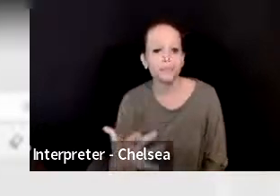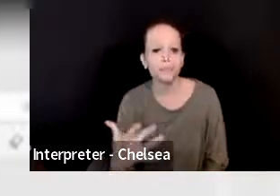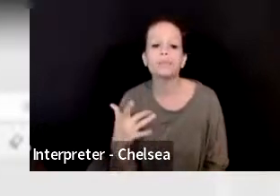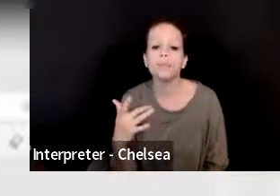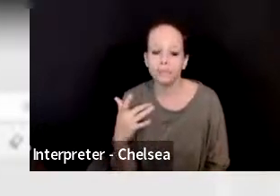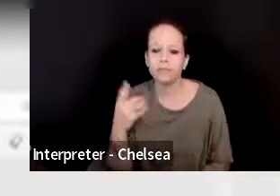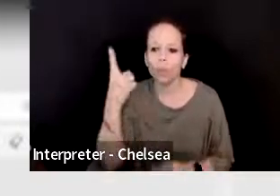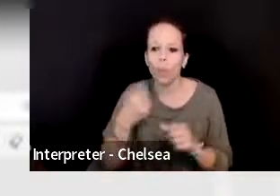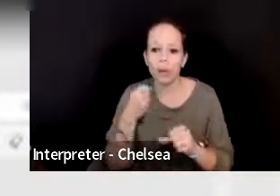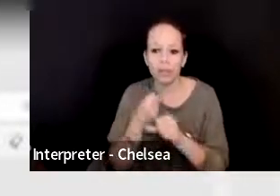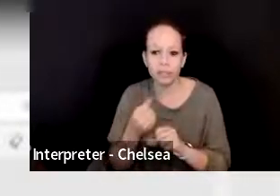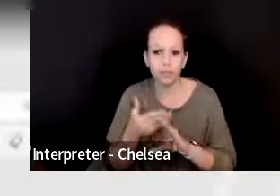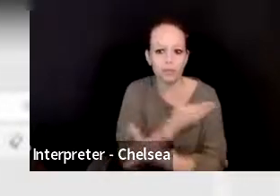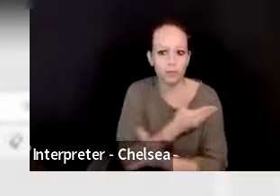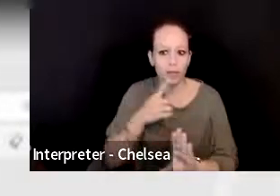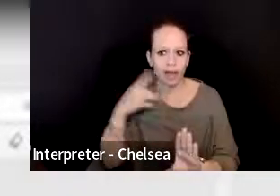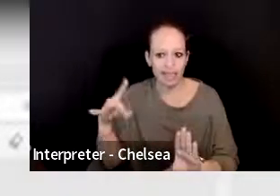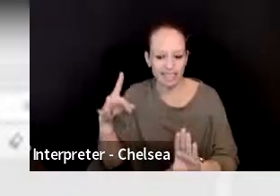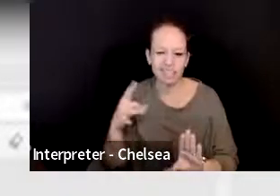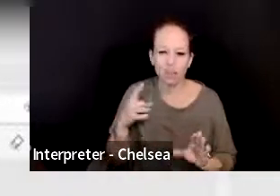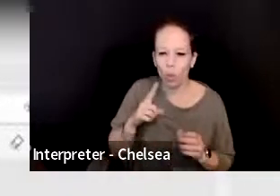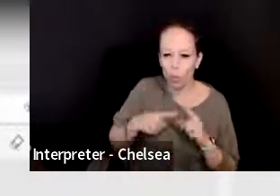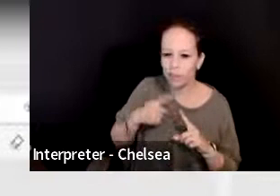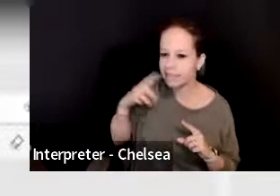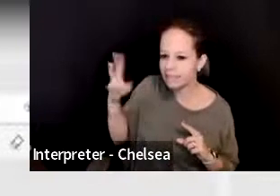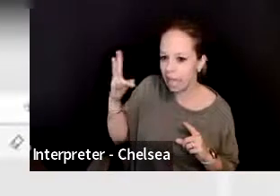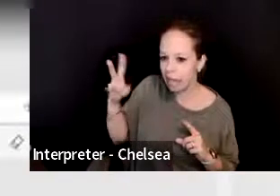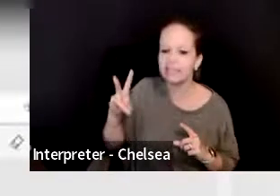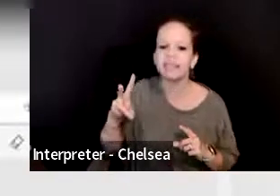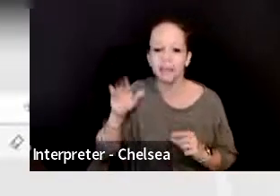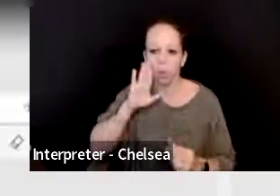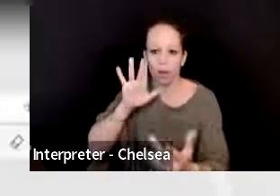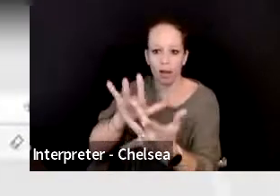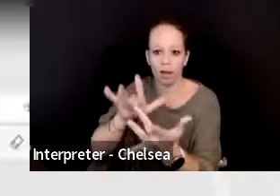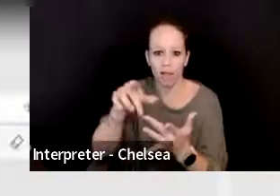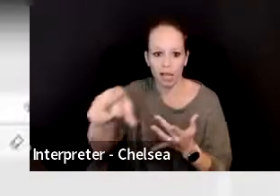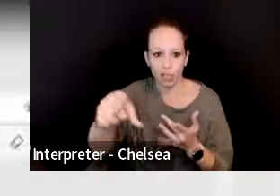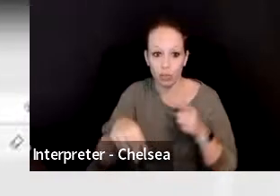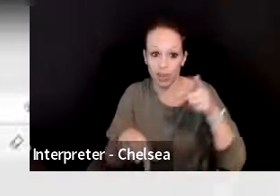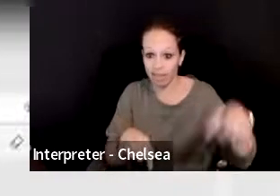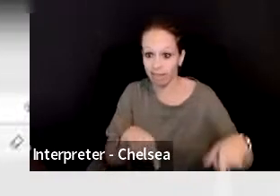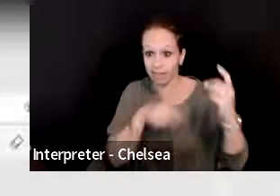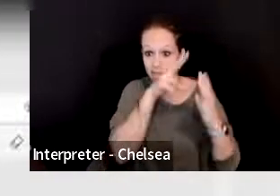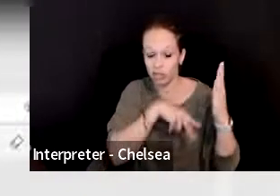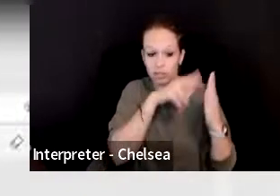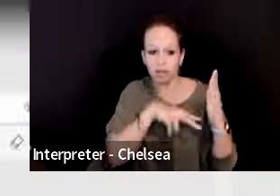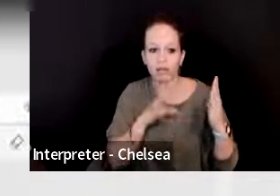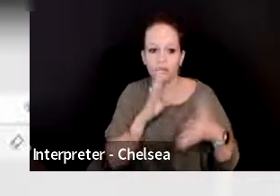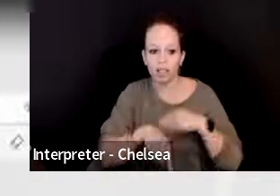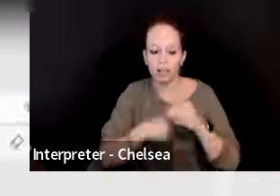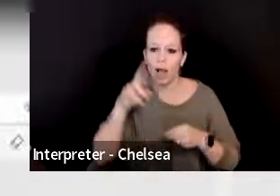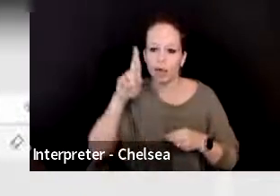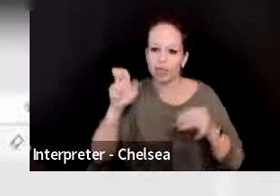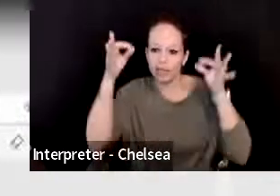of turning age 18, and this review is called the Age 18 Redetermination. Doctors and other